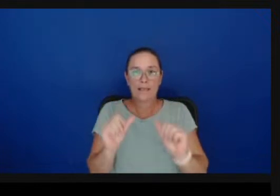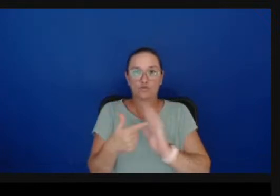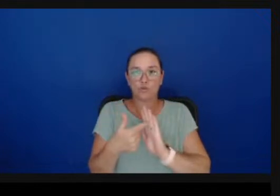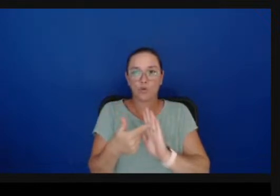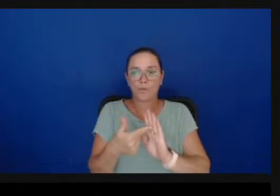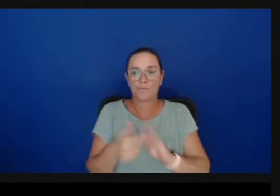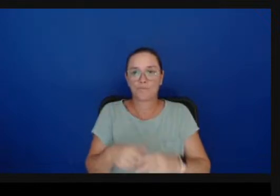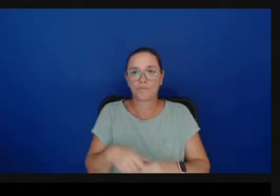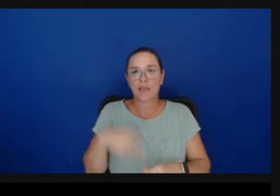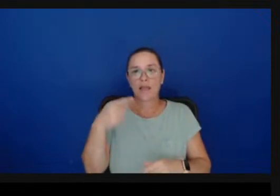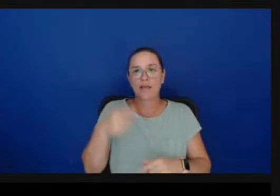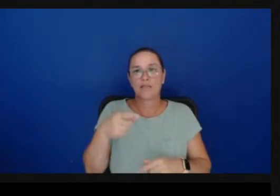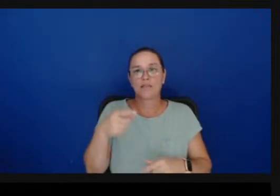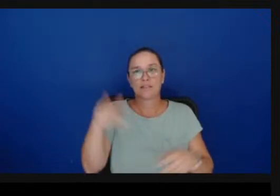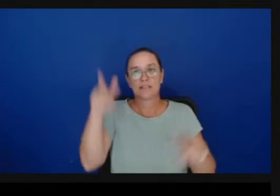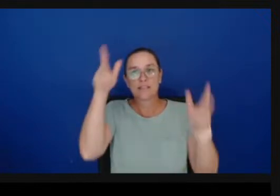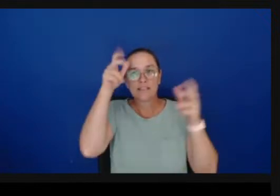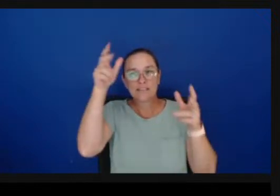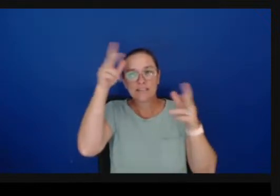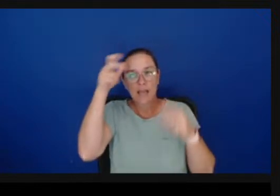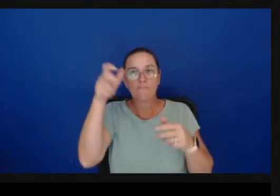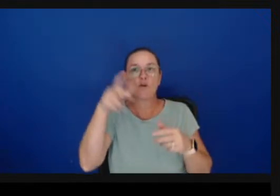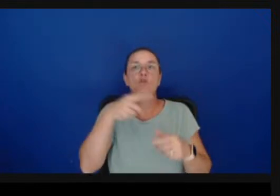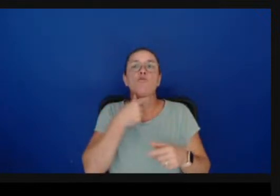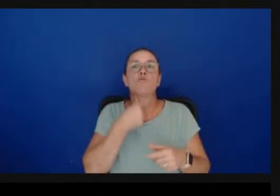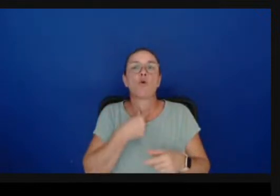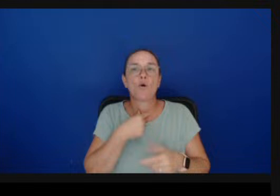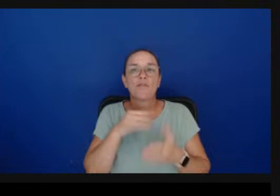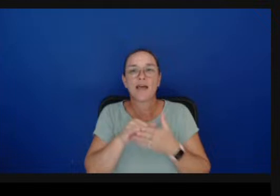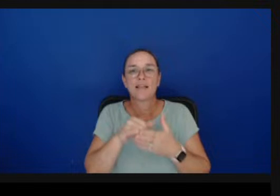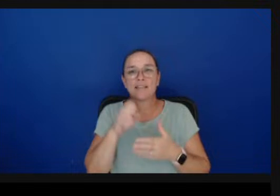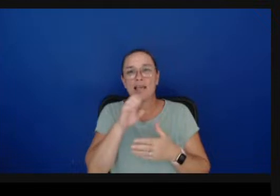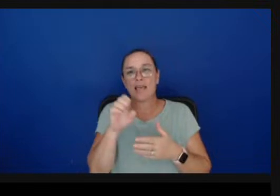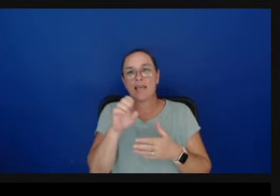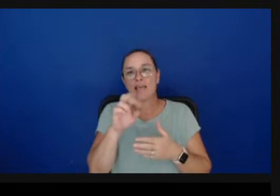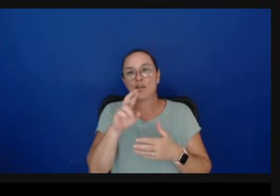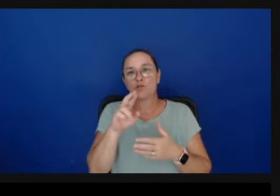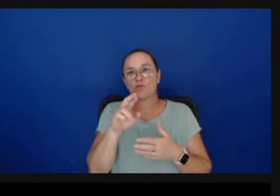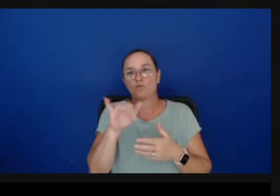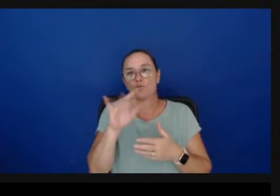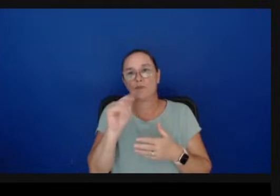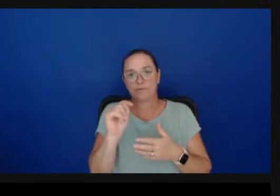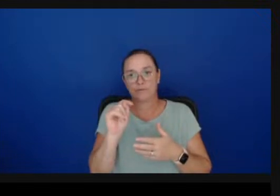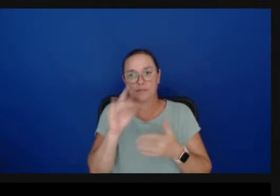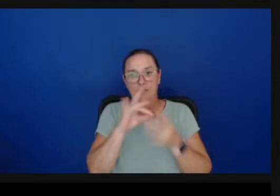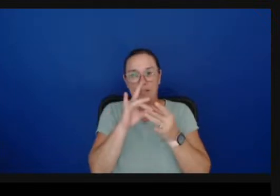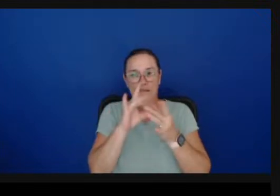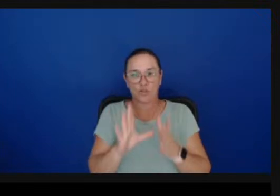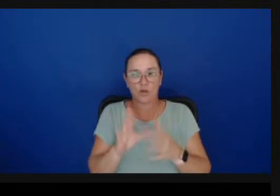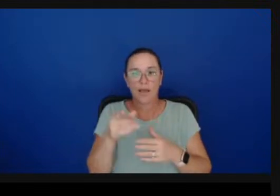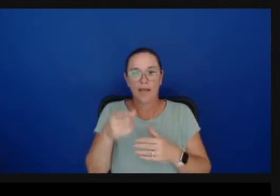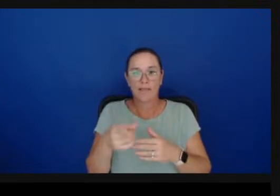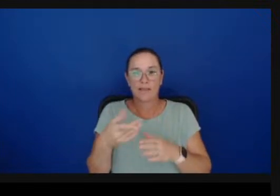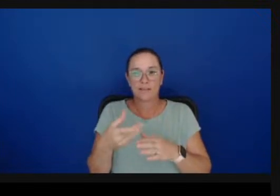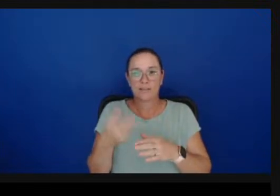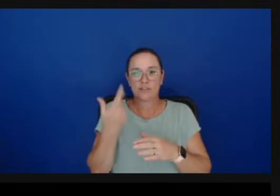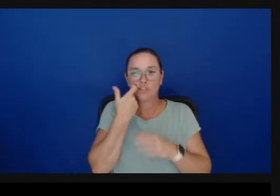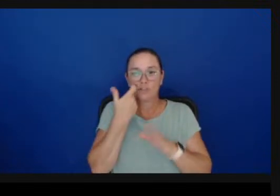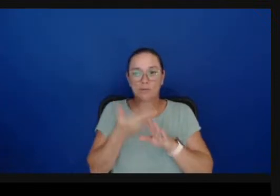this is Devil's Throat, which is that Upper East Rift connector area. And so this is going back to just before